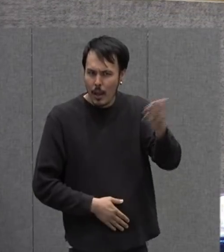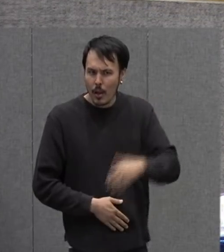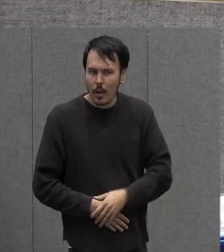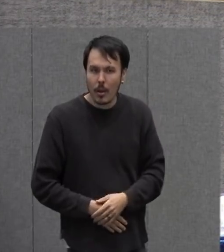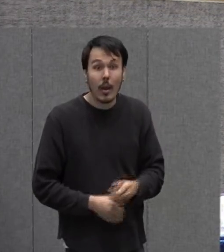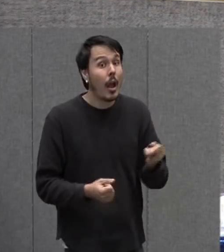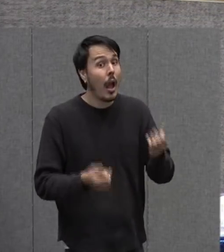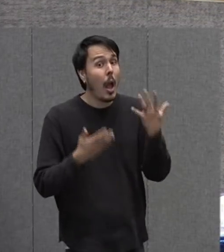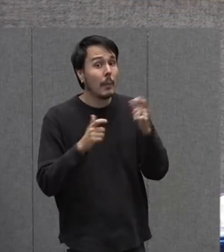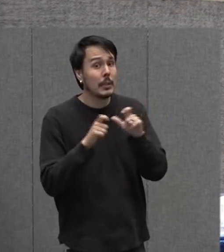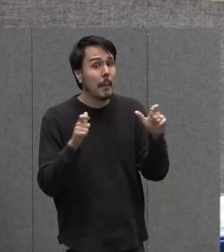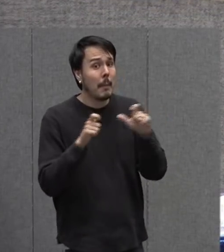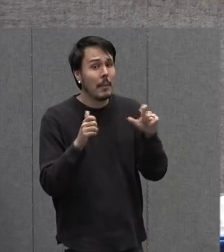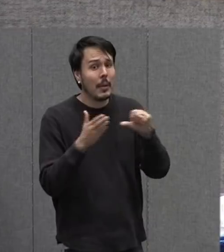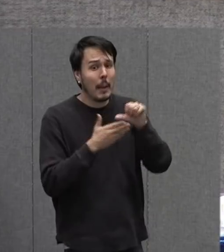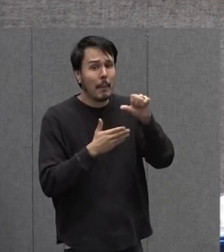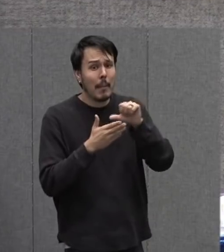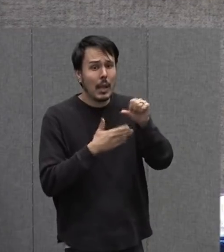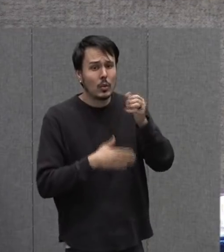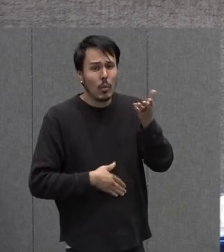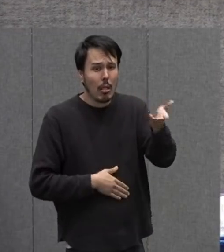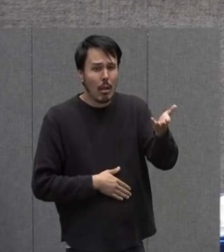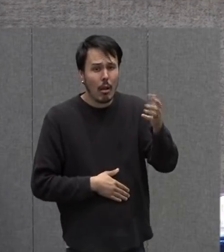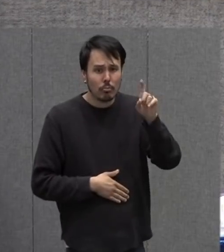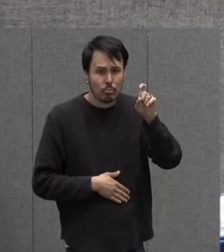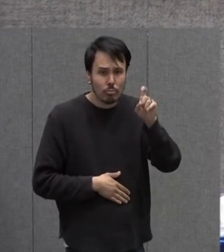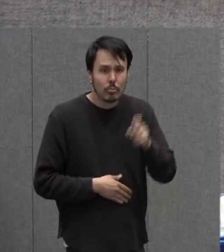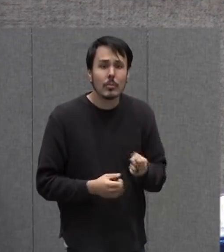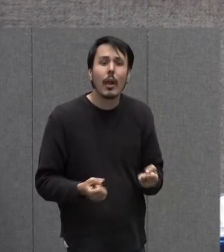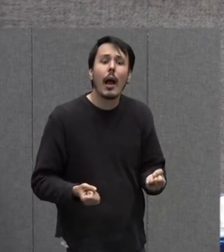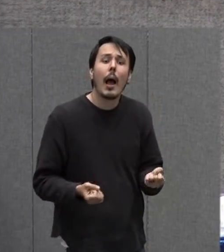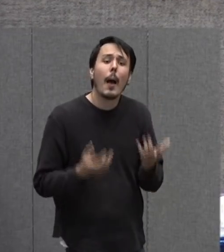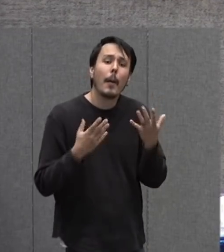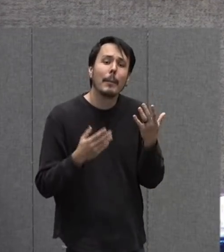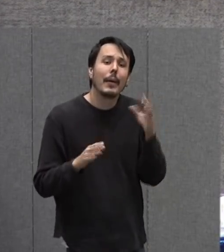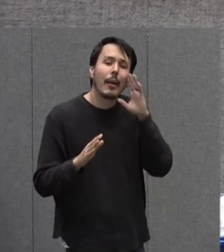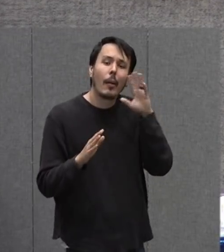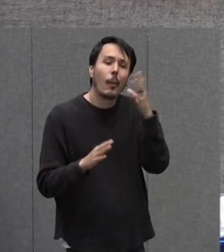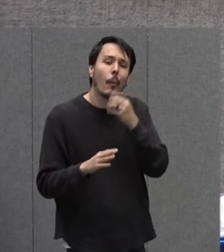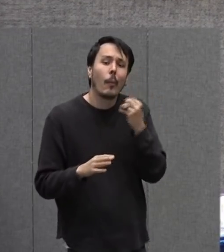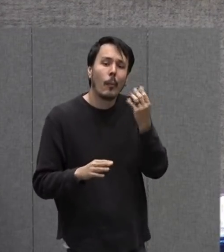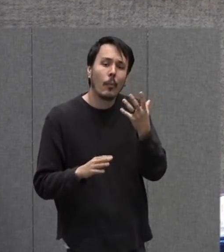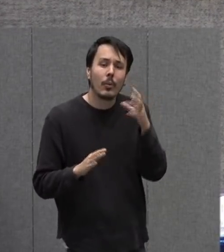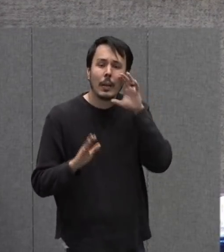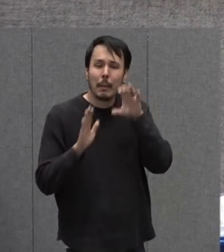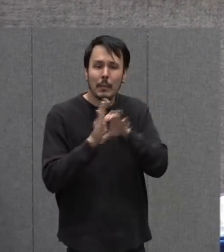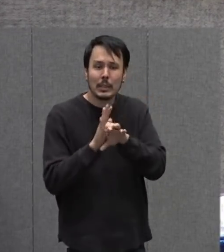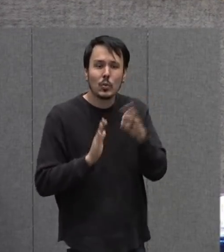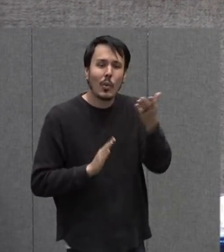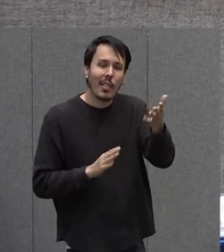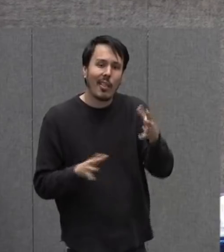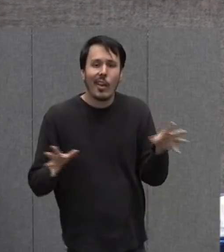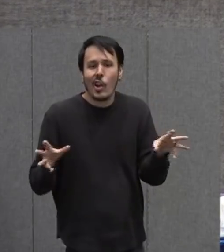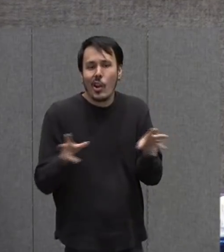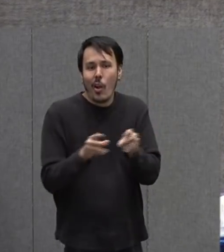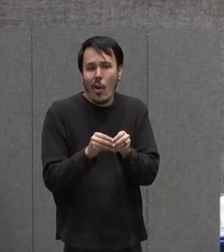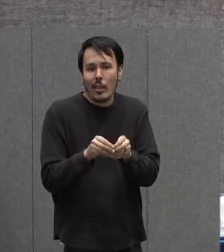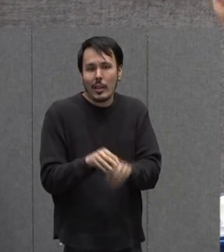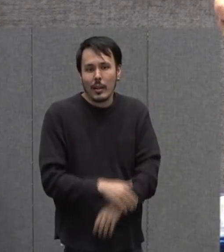How many big pages were there? How many pretty pictures were there in all?